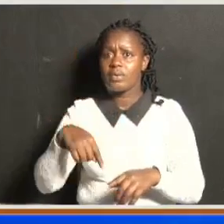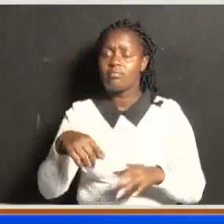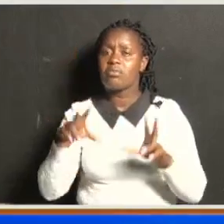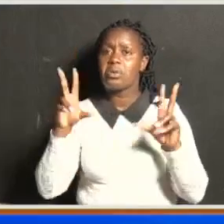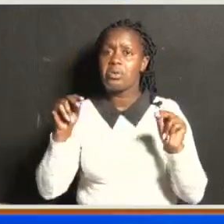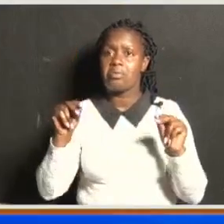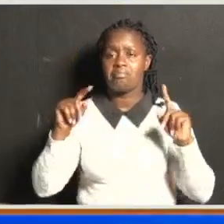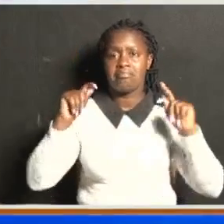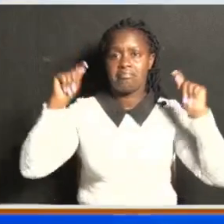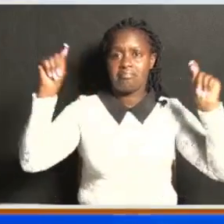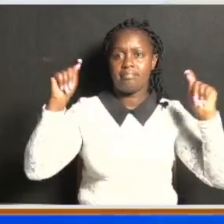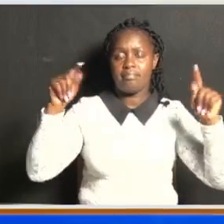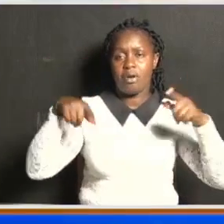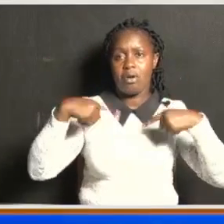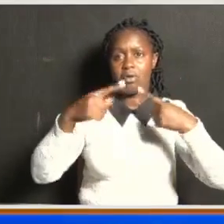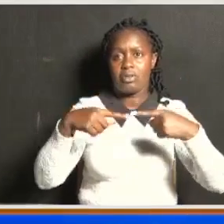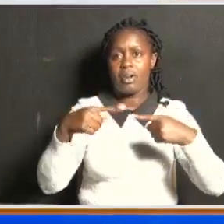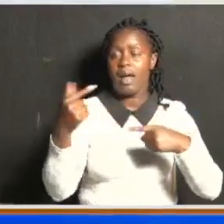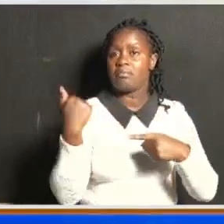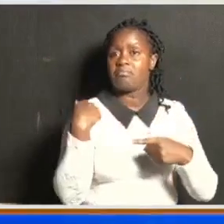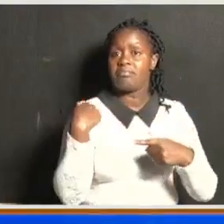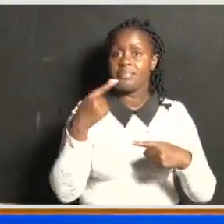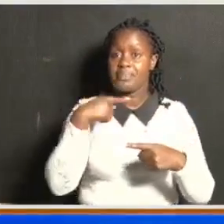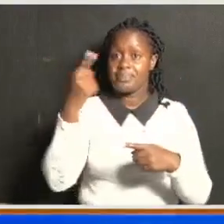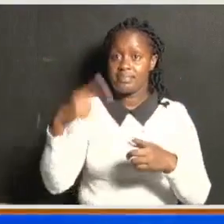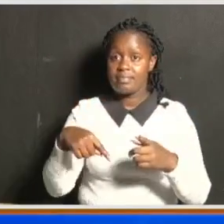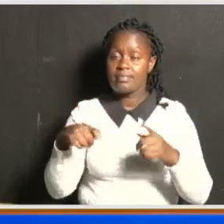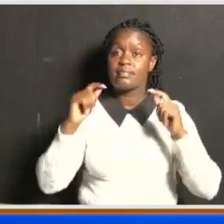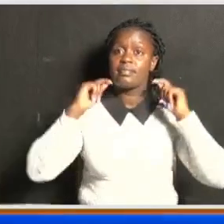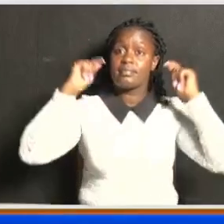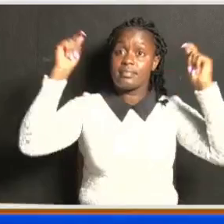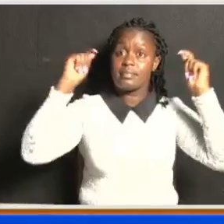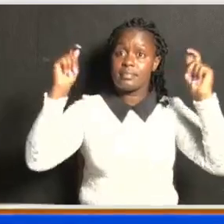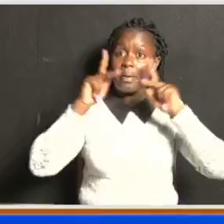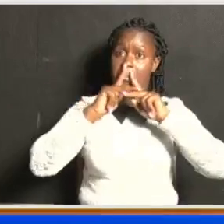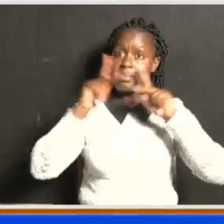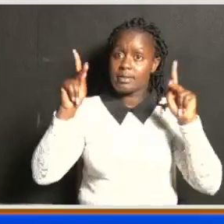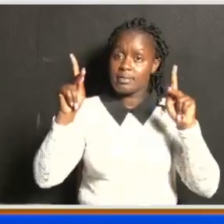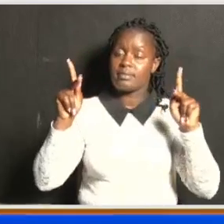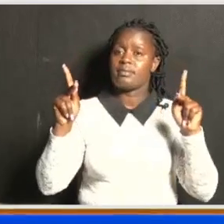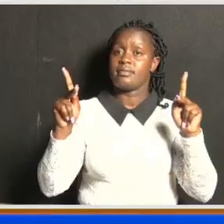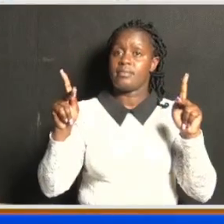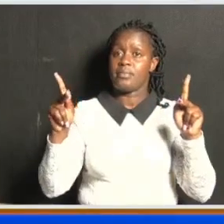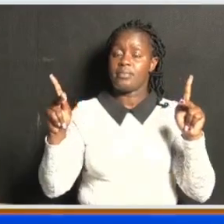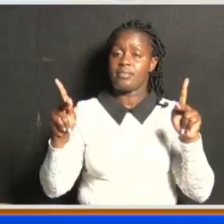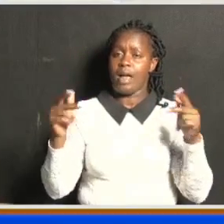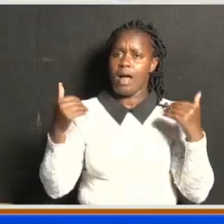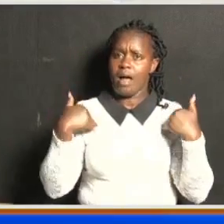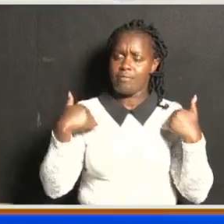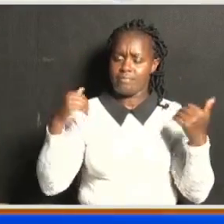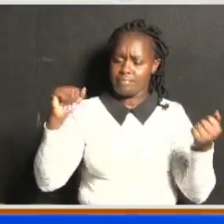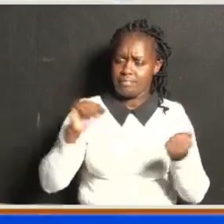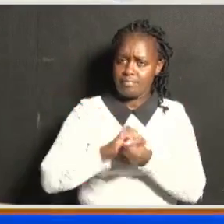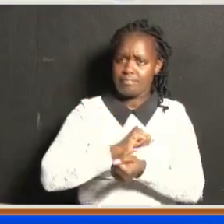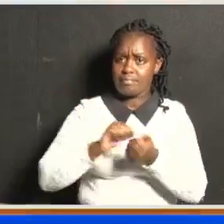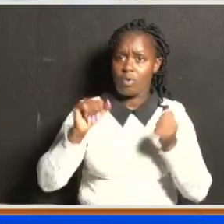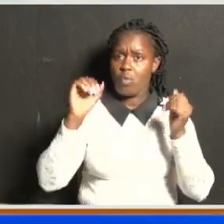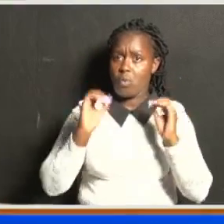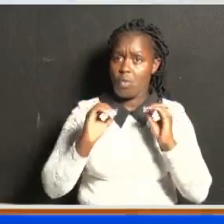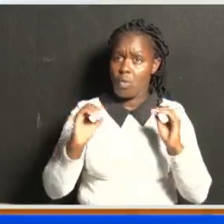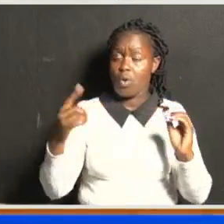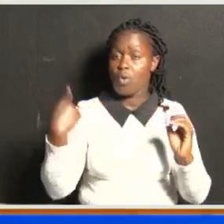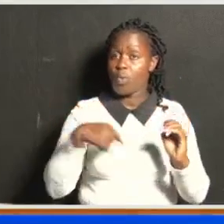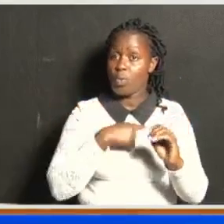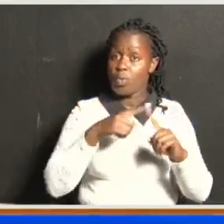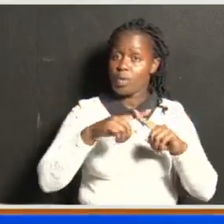barabara. Amerudi. Jana amesema, hii maandamano ni amani. Hakuna kuharibu chochote. Sisi tuko